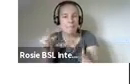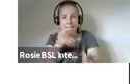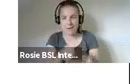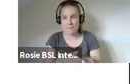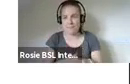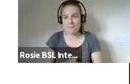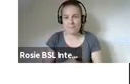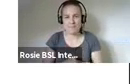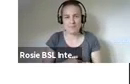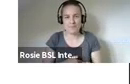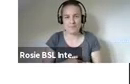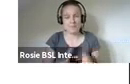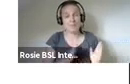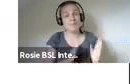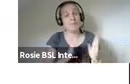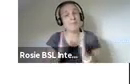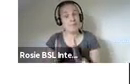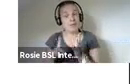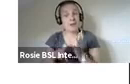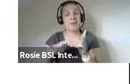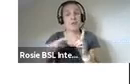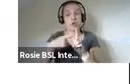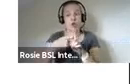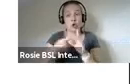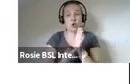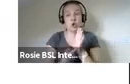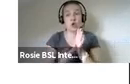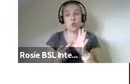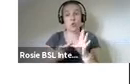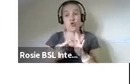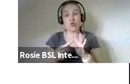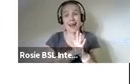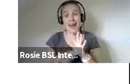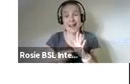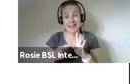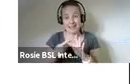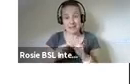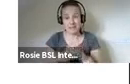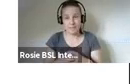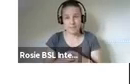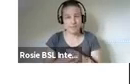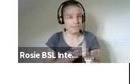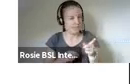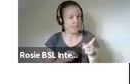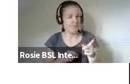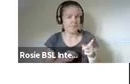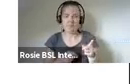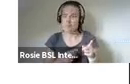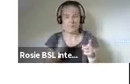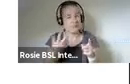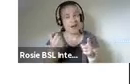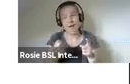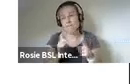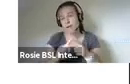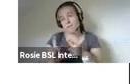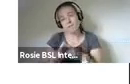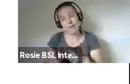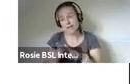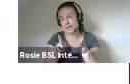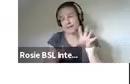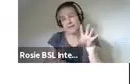Now we move to Ukraine. This is one of a very familiar site throughout the